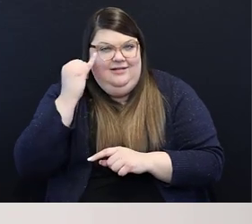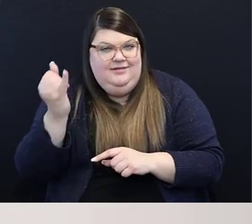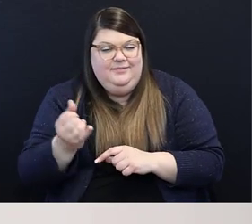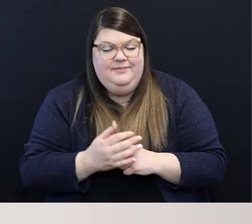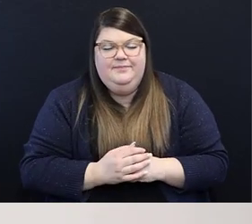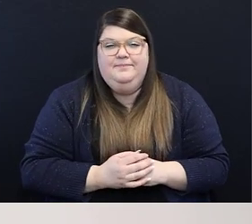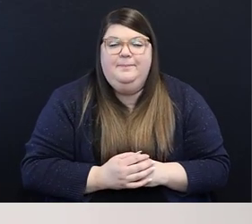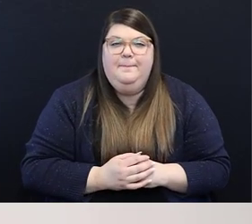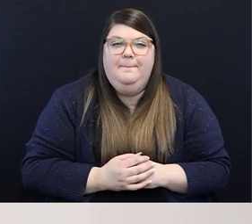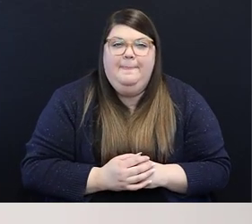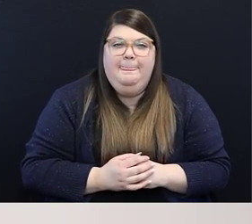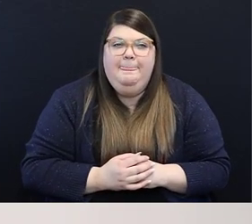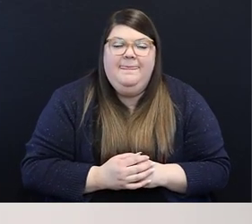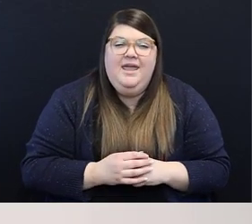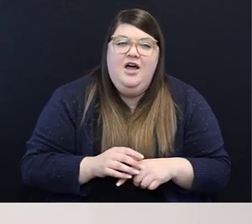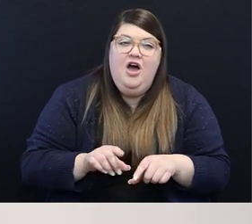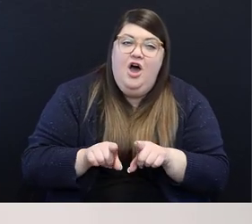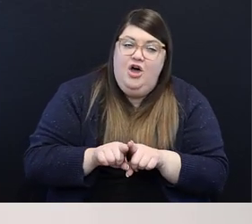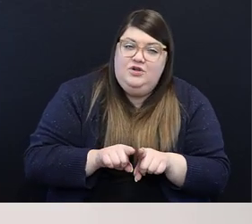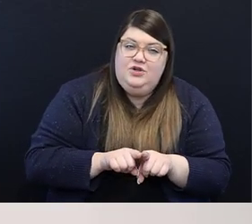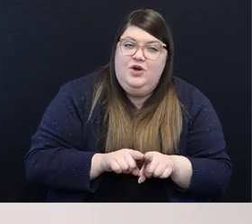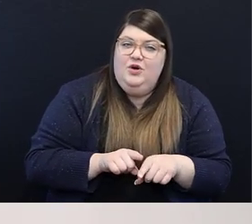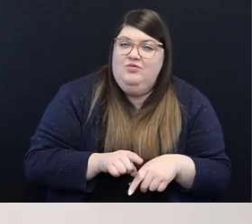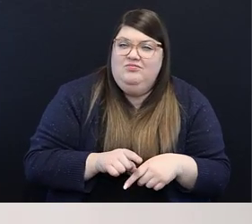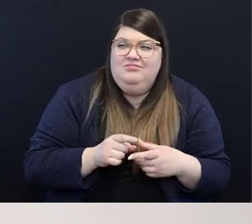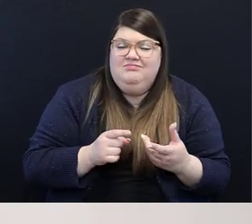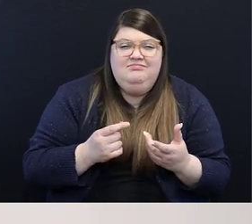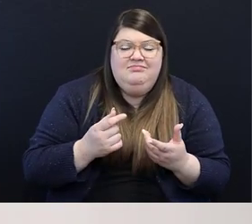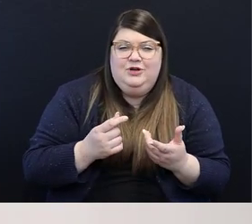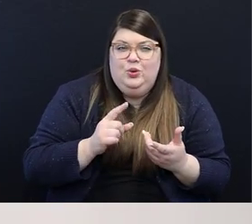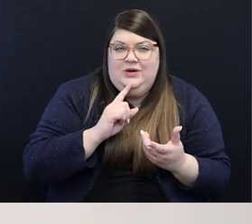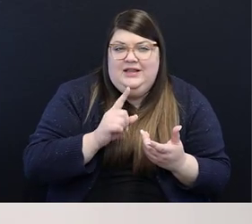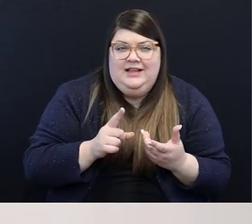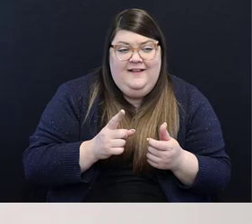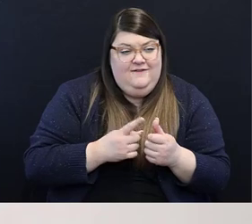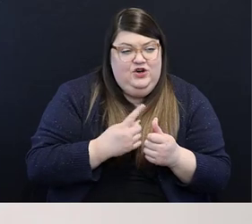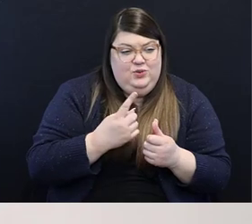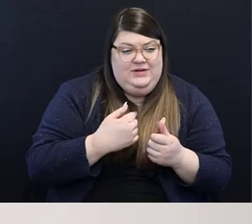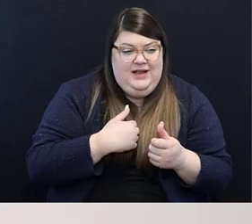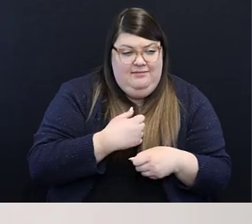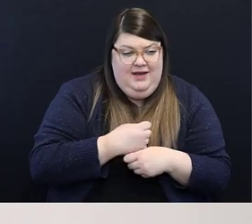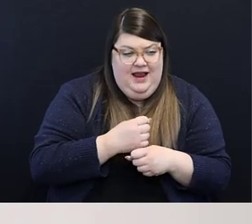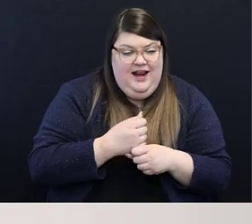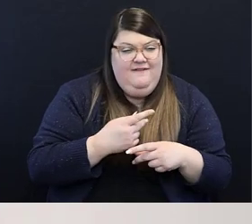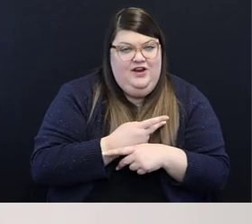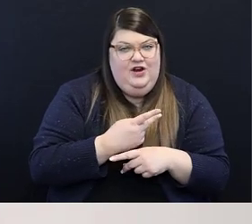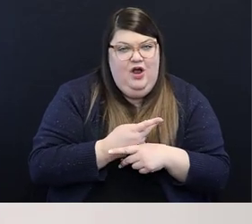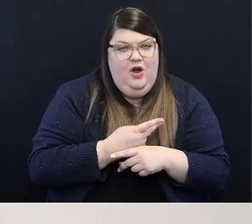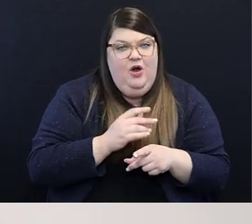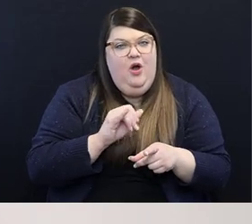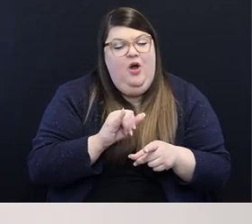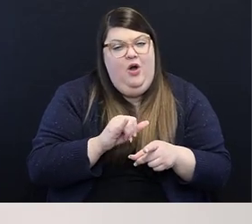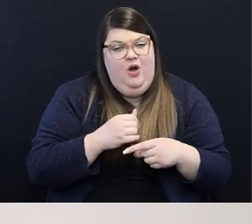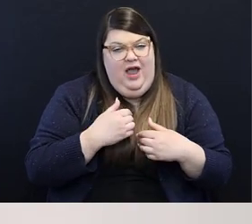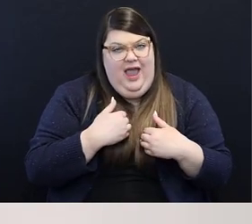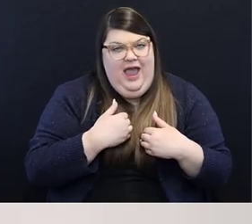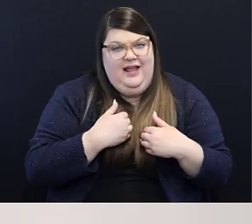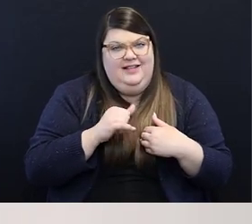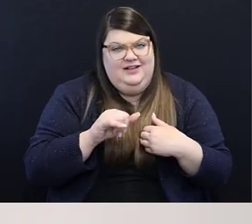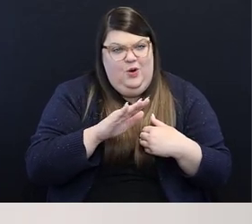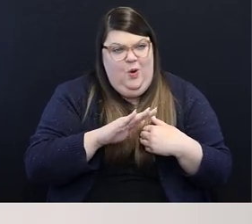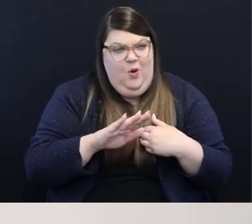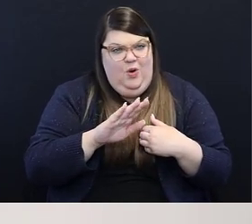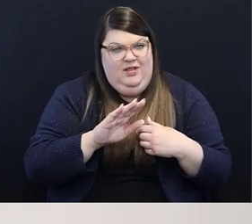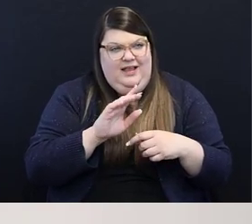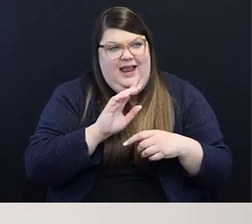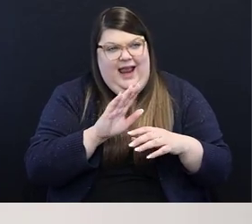also like, when I think in the first ones that I made, I figured out, I have this whole area I can do